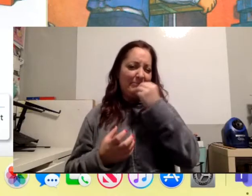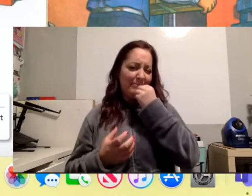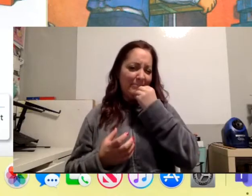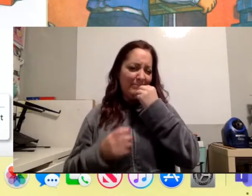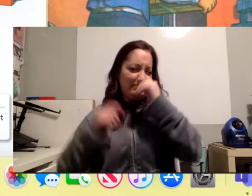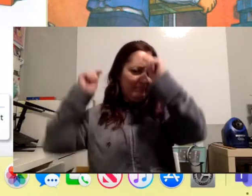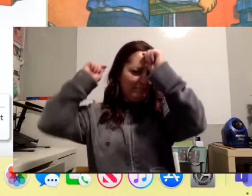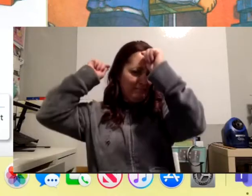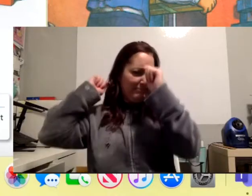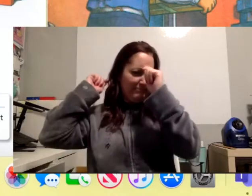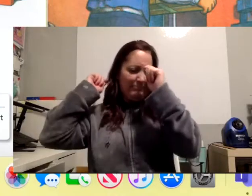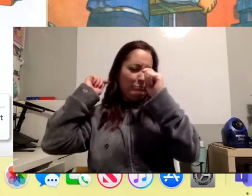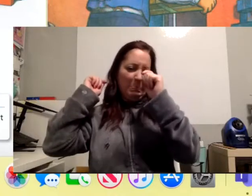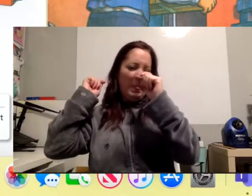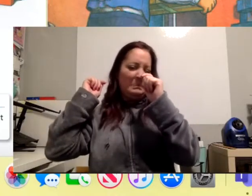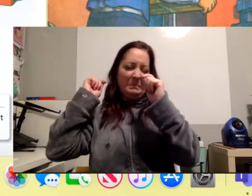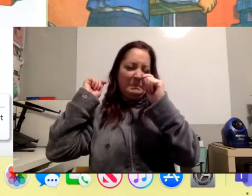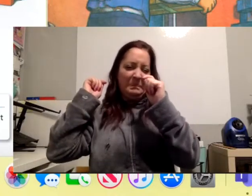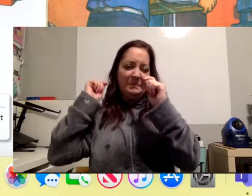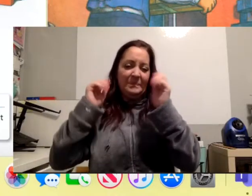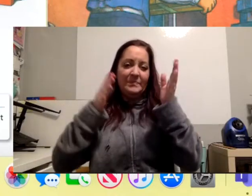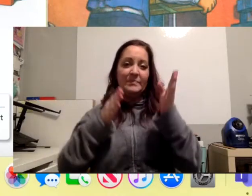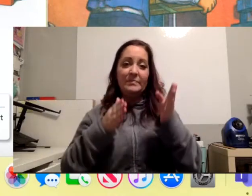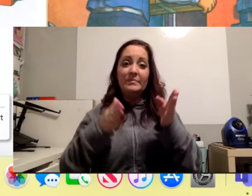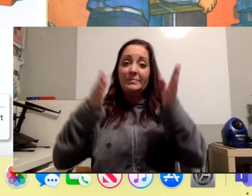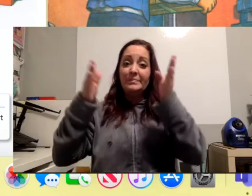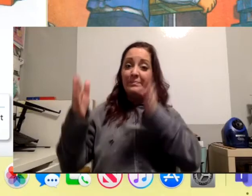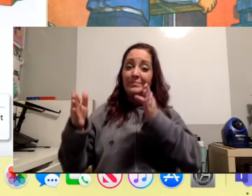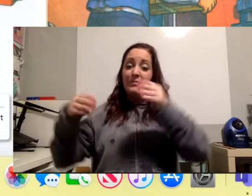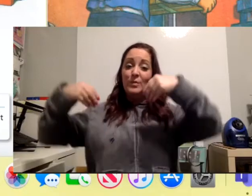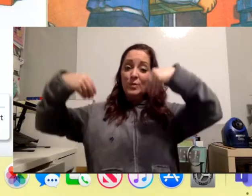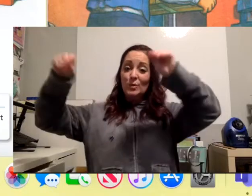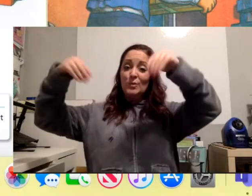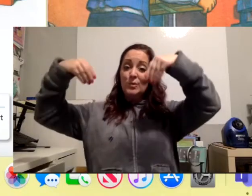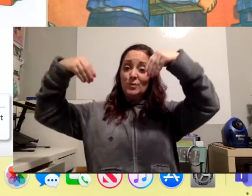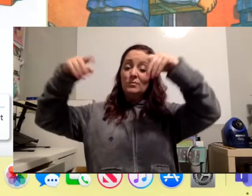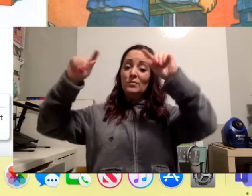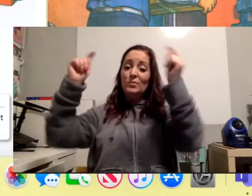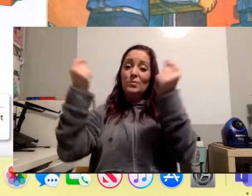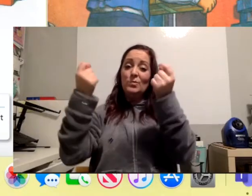I don't think I want to eat a hat. Ugh.